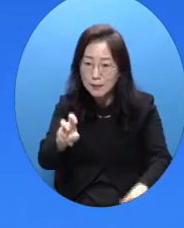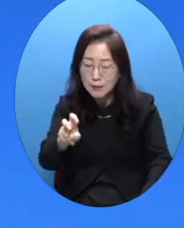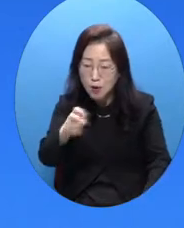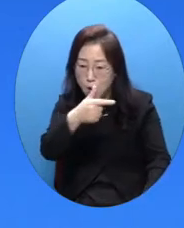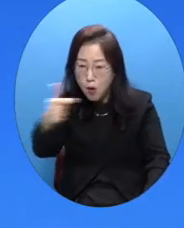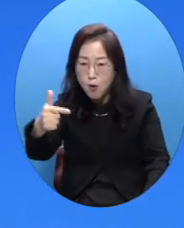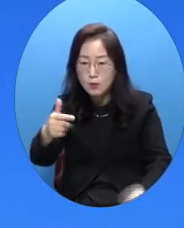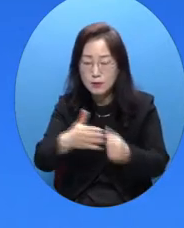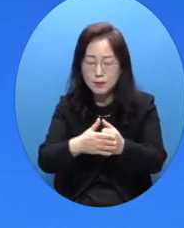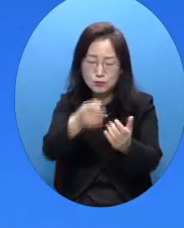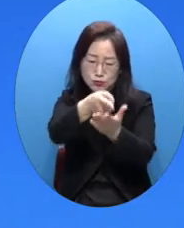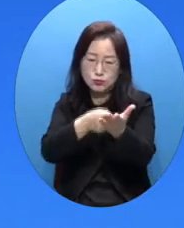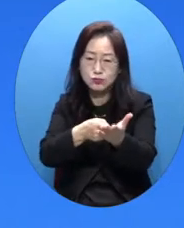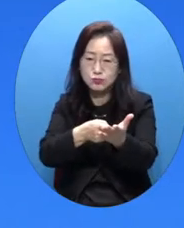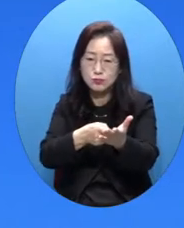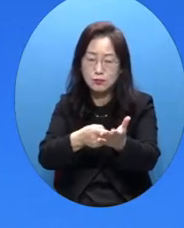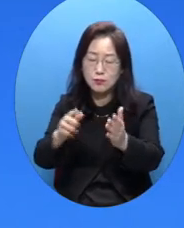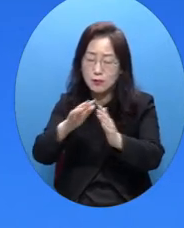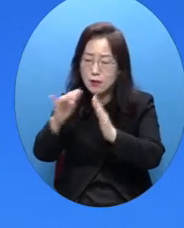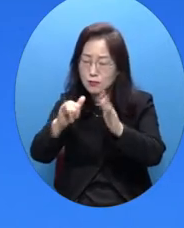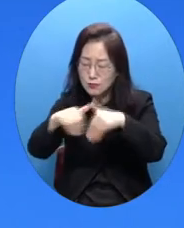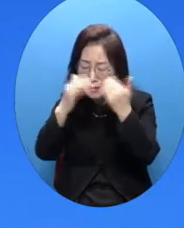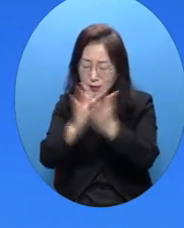has left him there